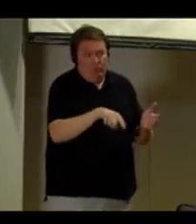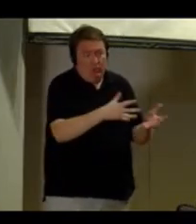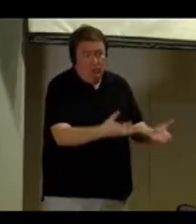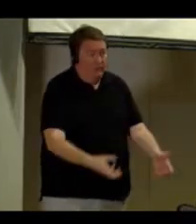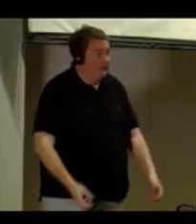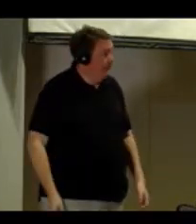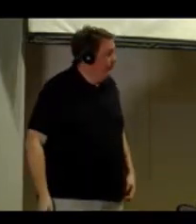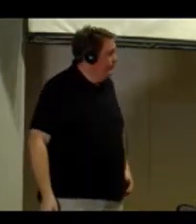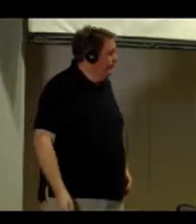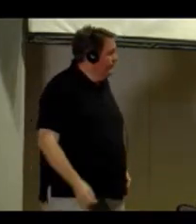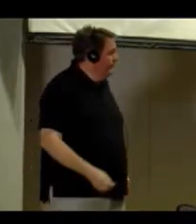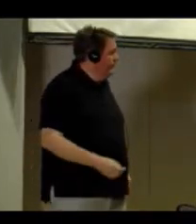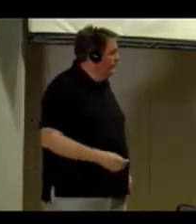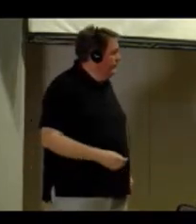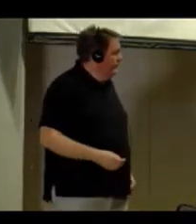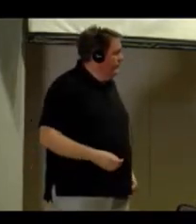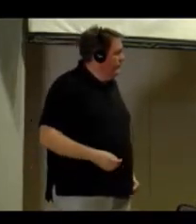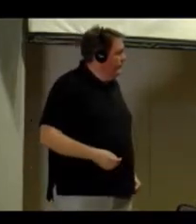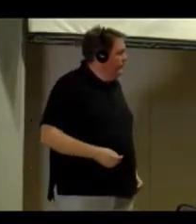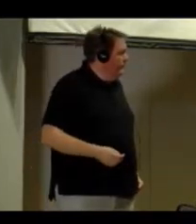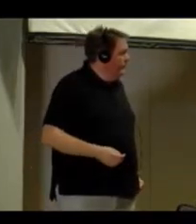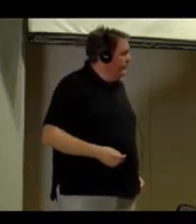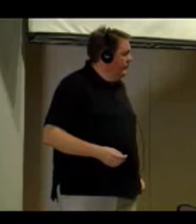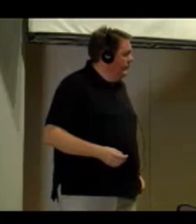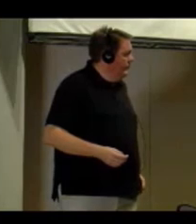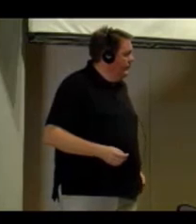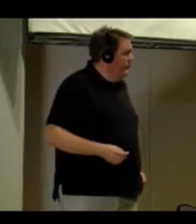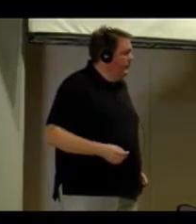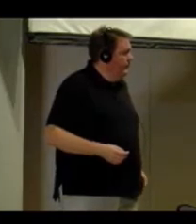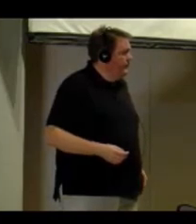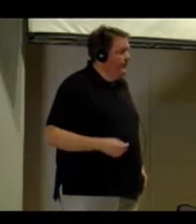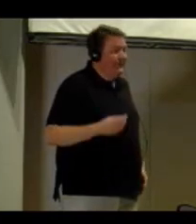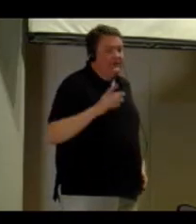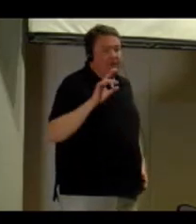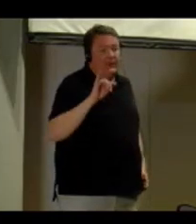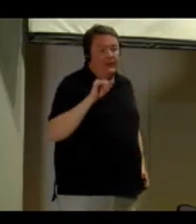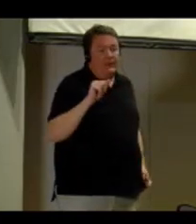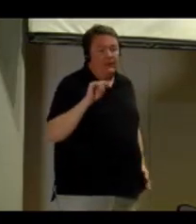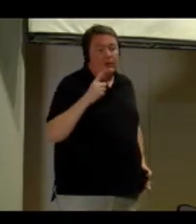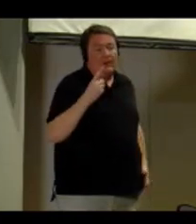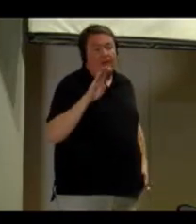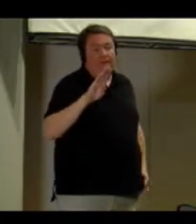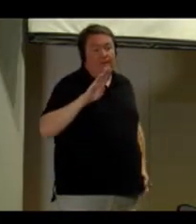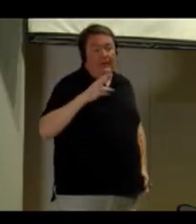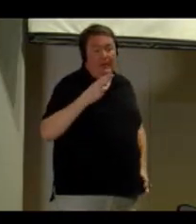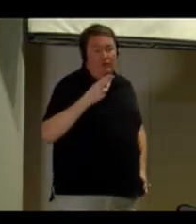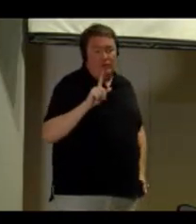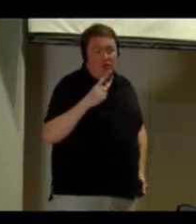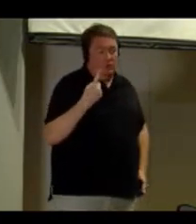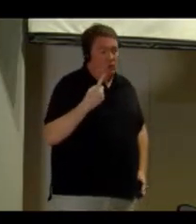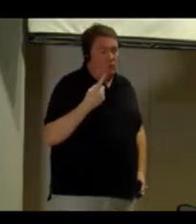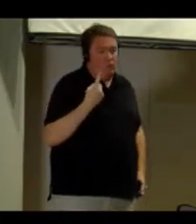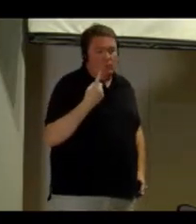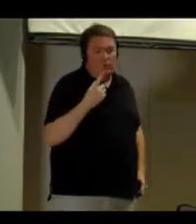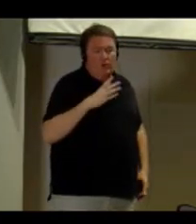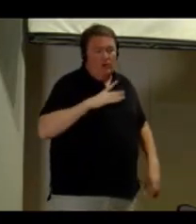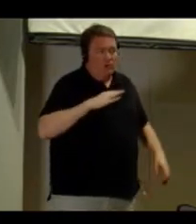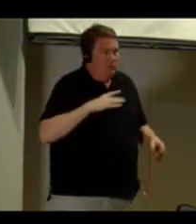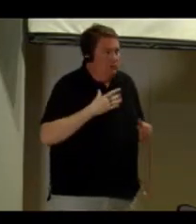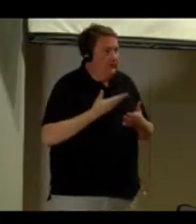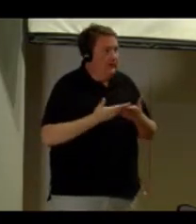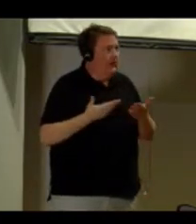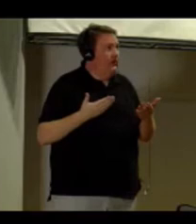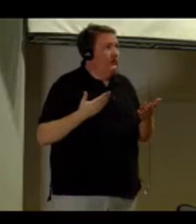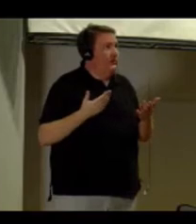I'm quite conscious from the perspective of our museum, one of the great things about the BHL as well as working together and so